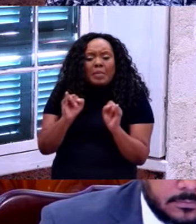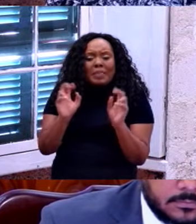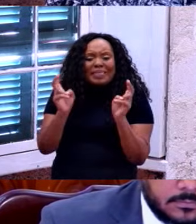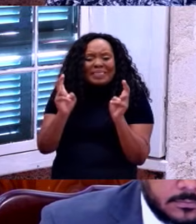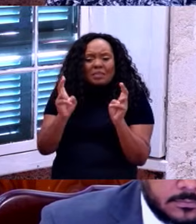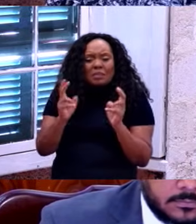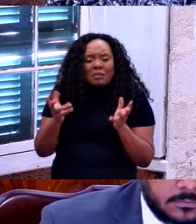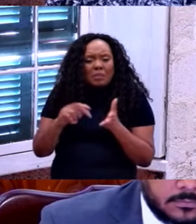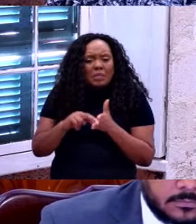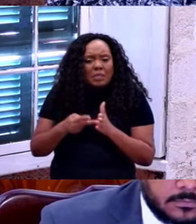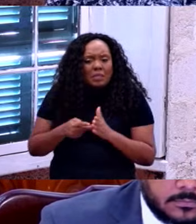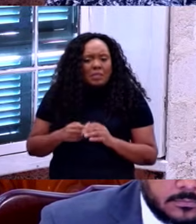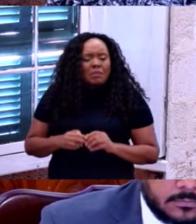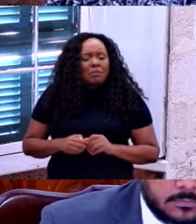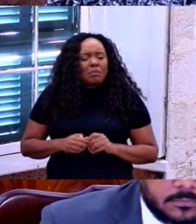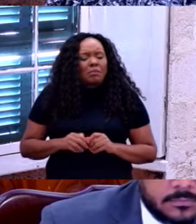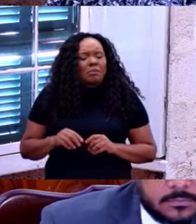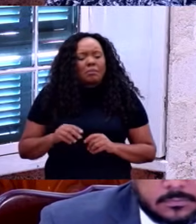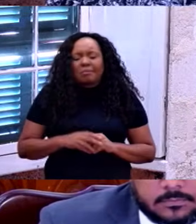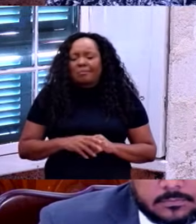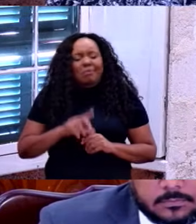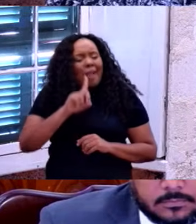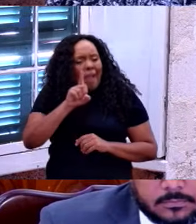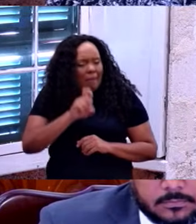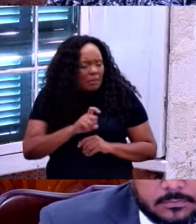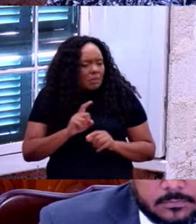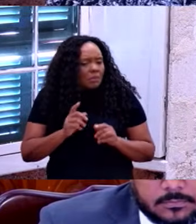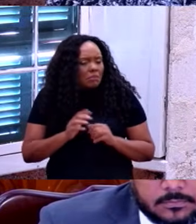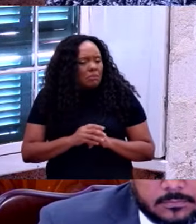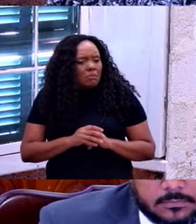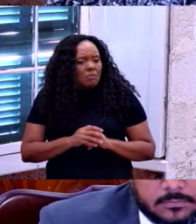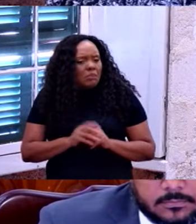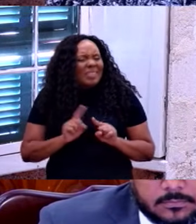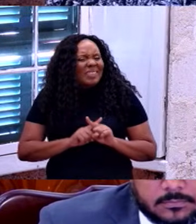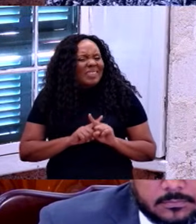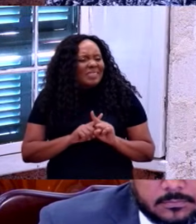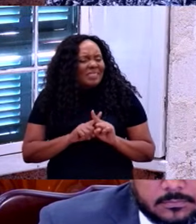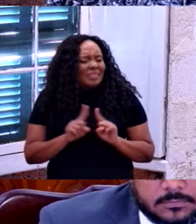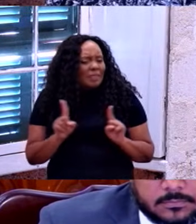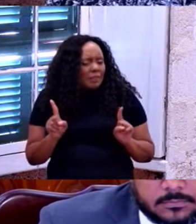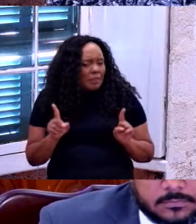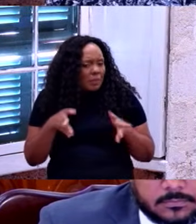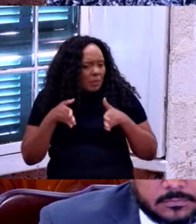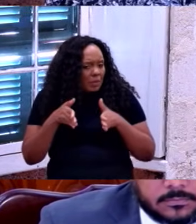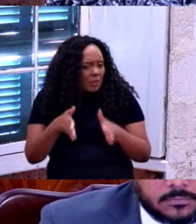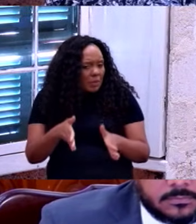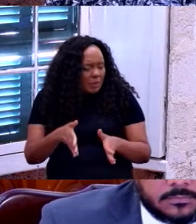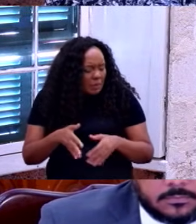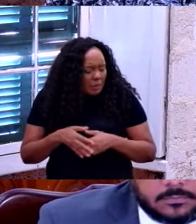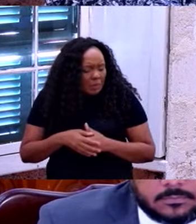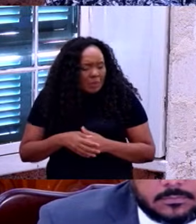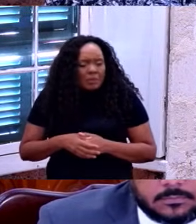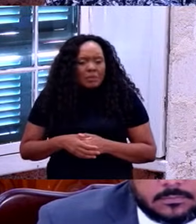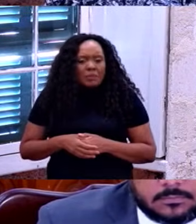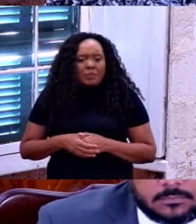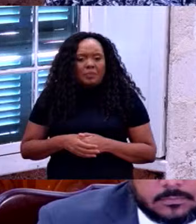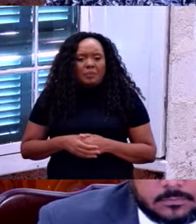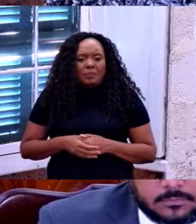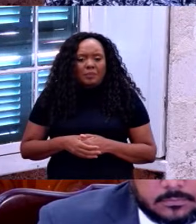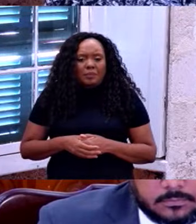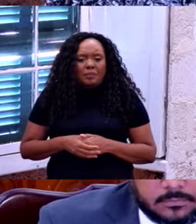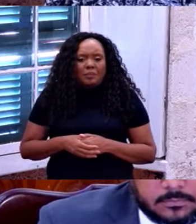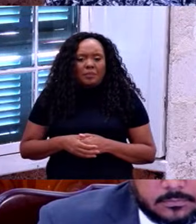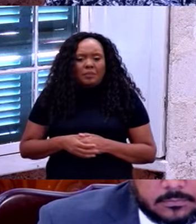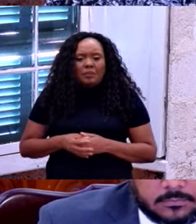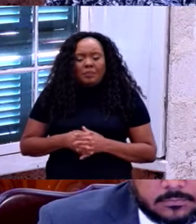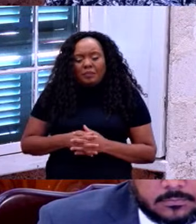well, no, let me ask the question differently. How soon before a person is not